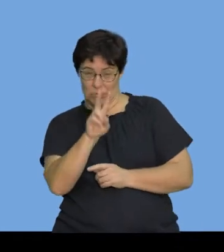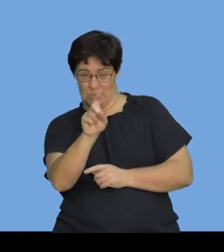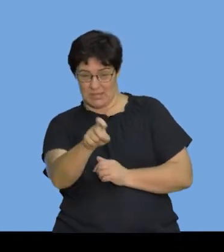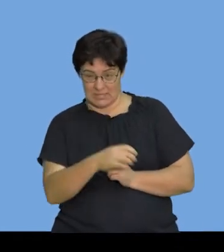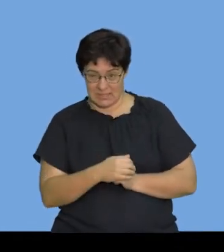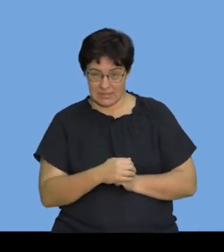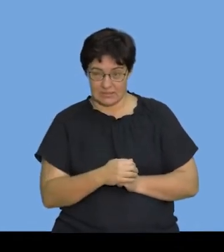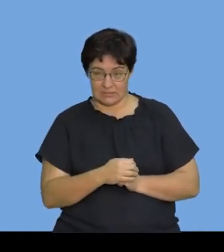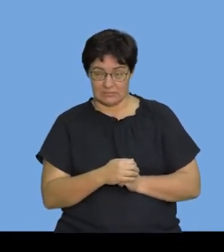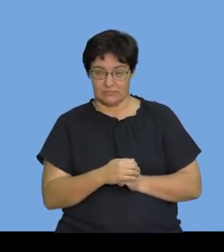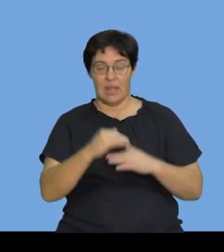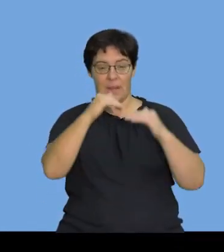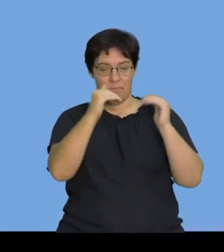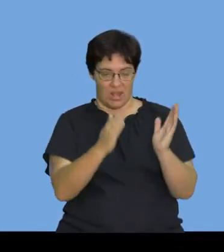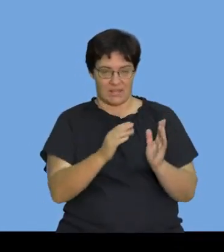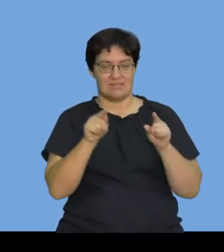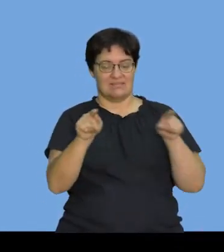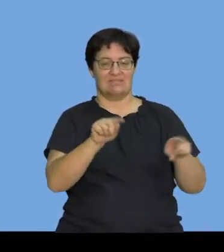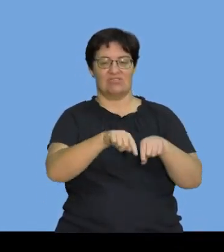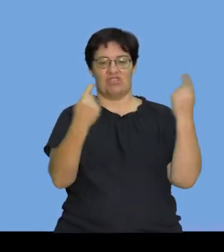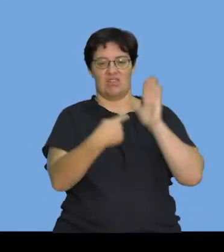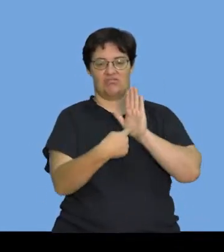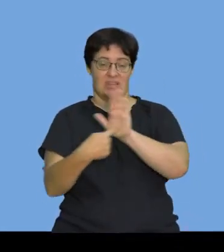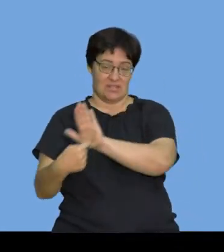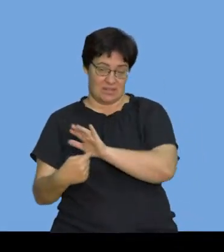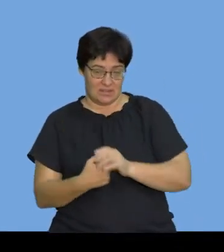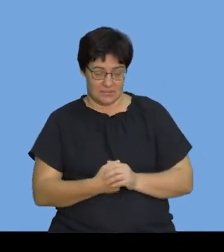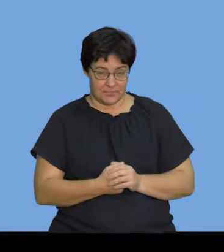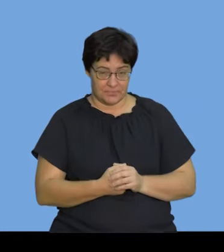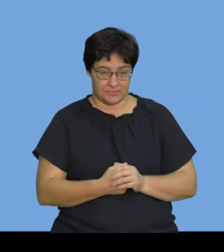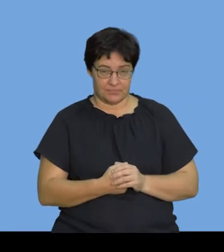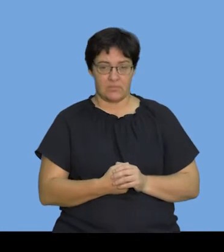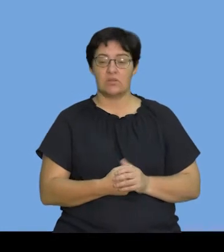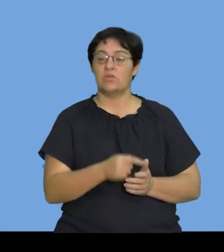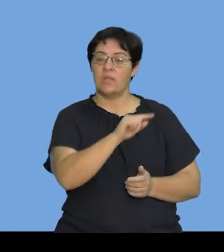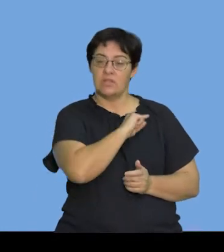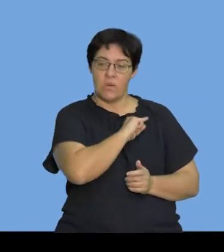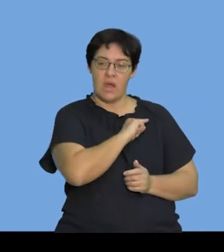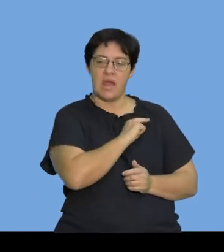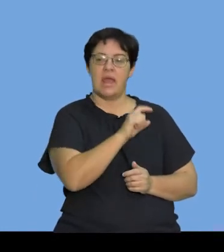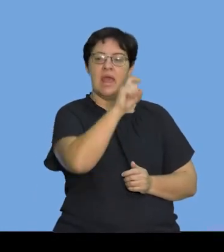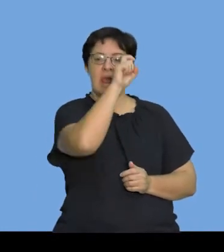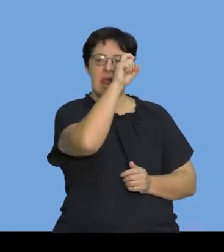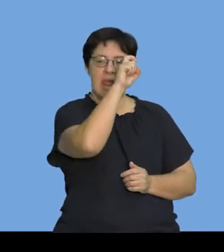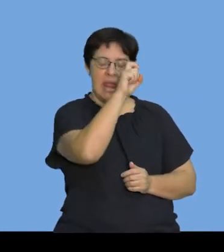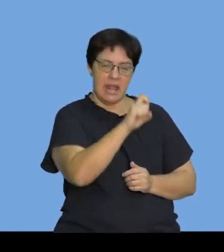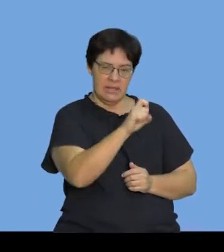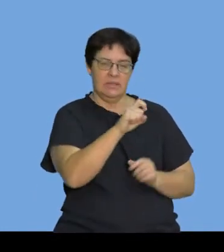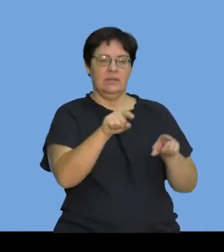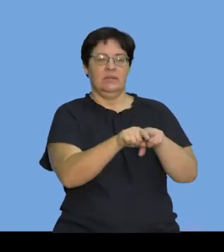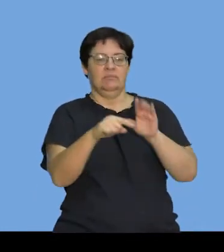brackets will have different signs. Therefore, x will be equal to minus 2,